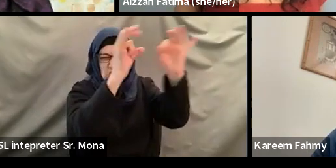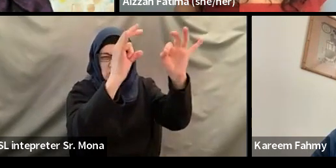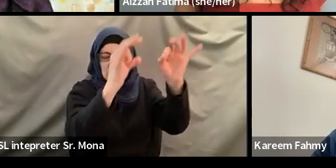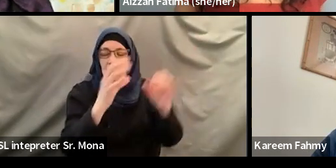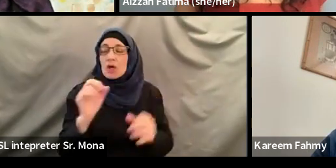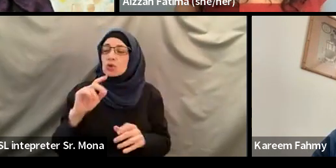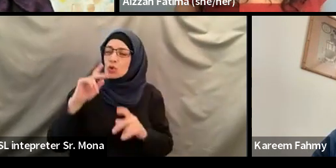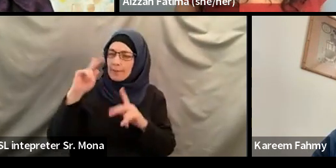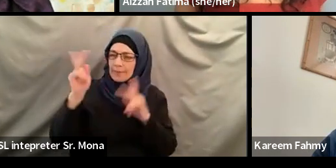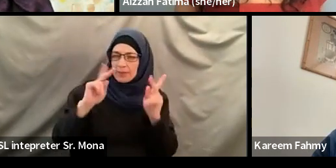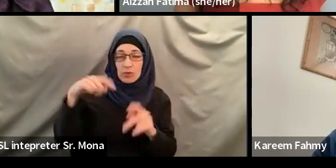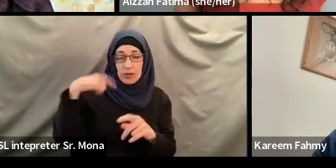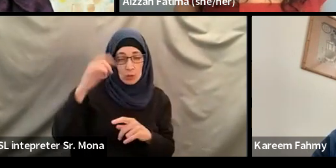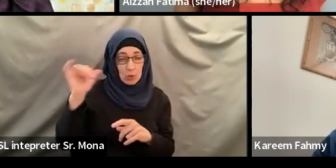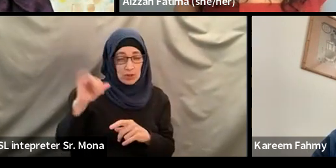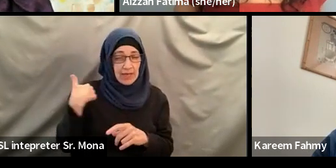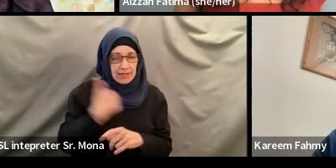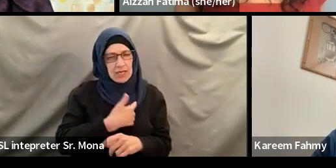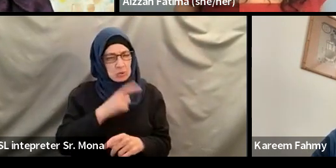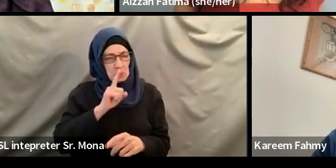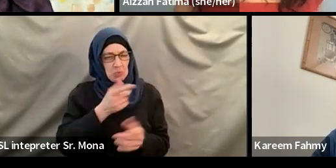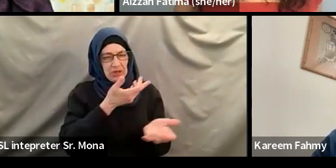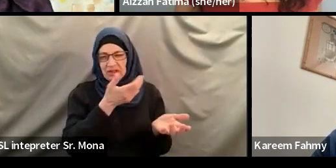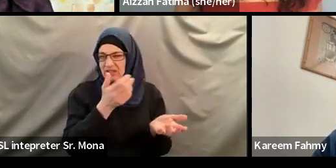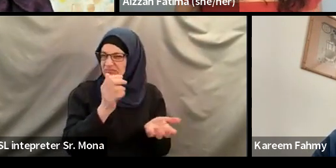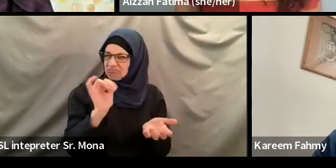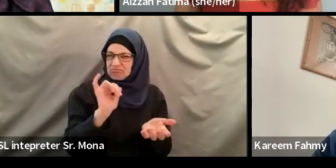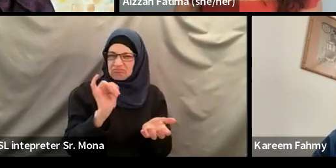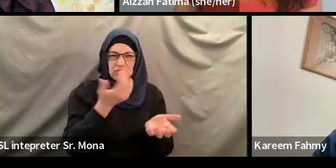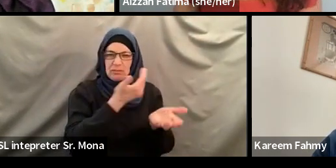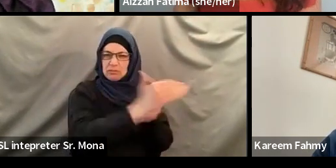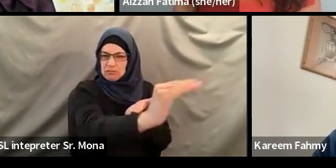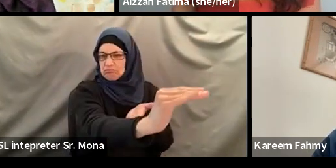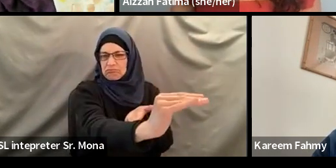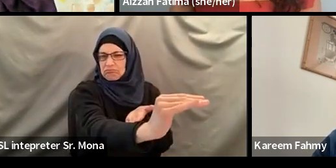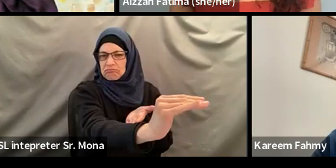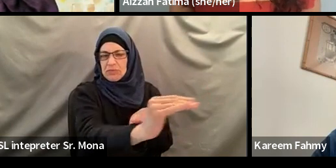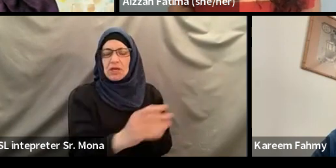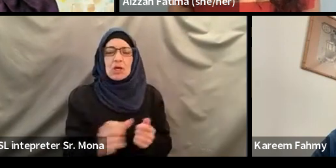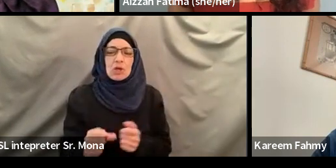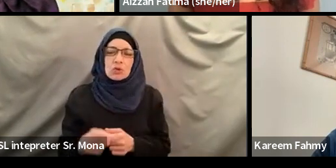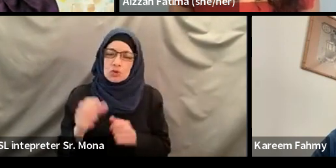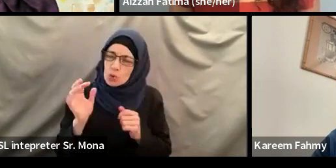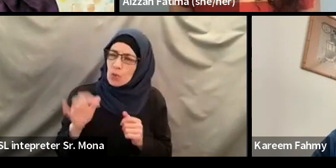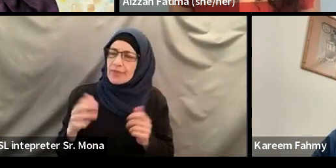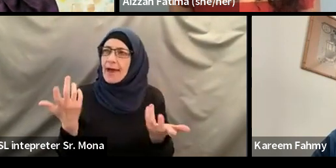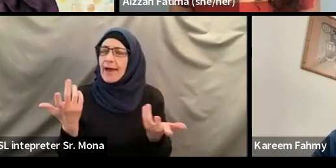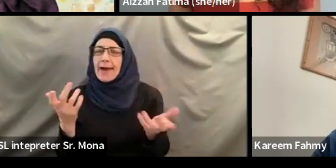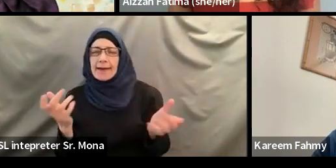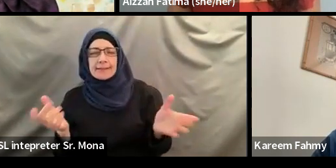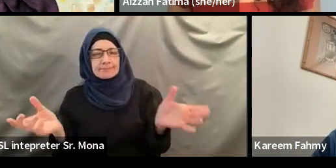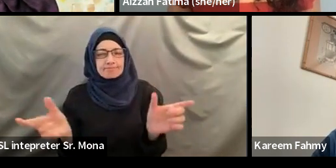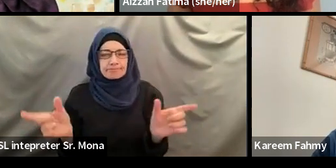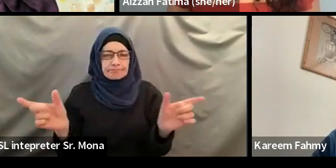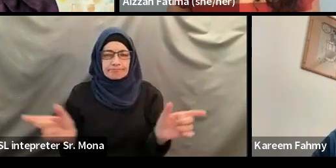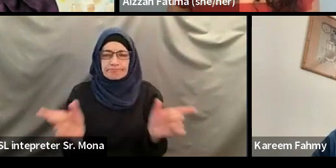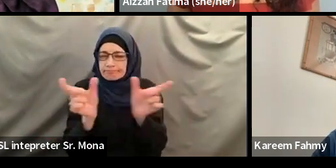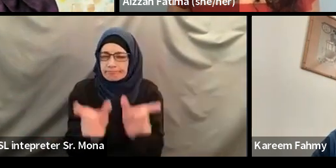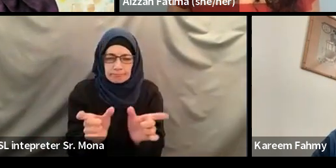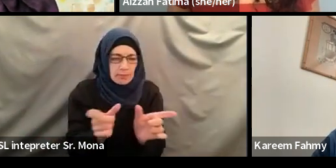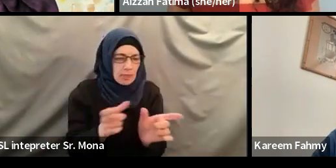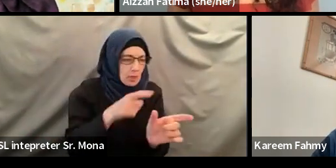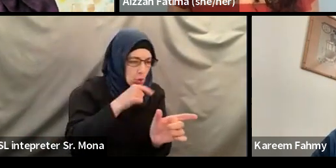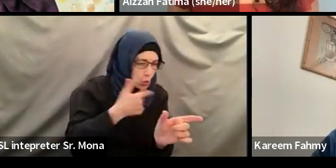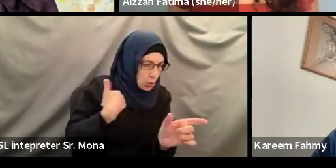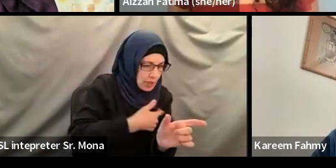maligned, obviously. And so from there on, that kind of absurdity, that juxtaposition of like, this is who we are, but the world is acting